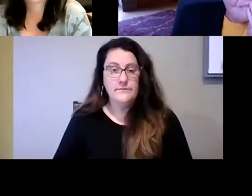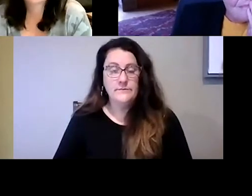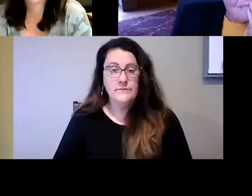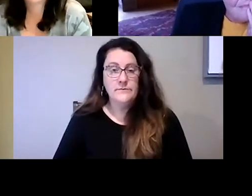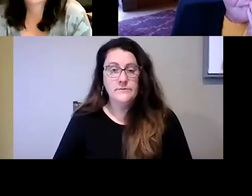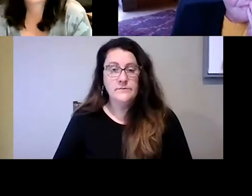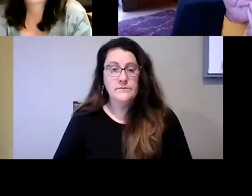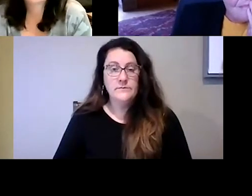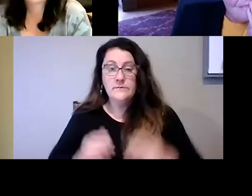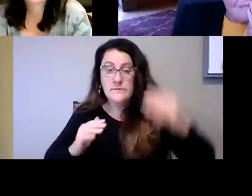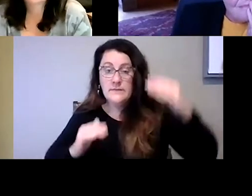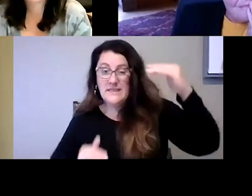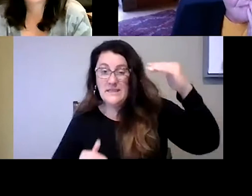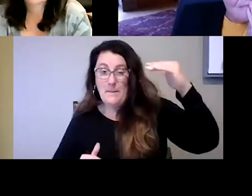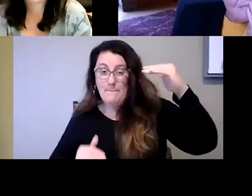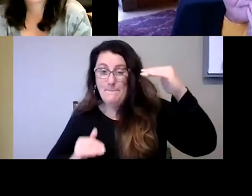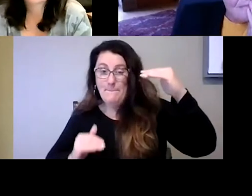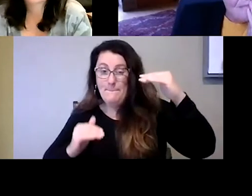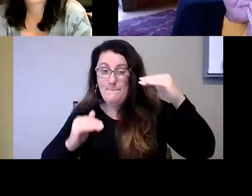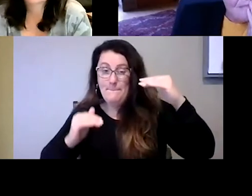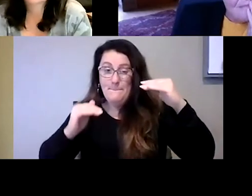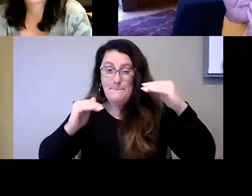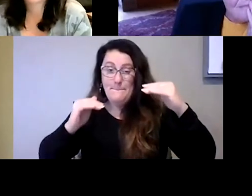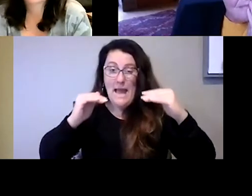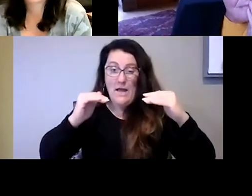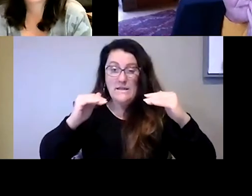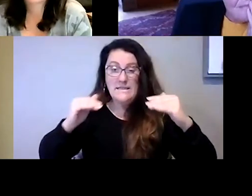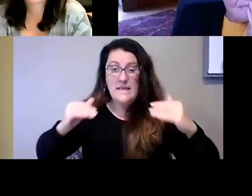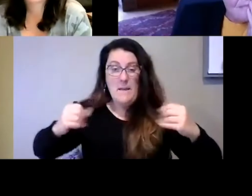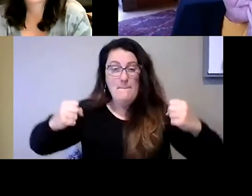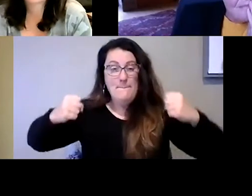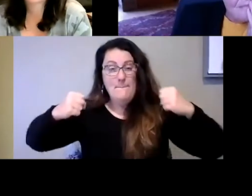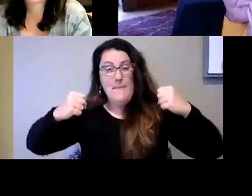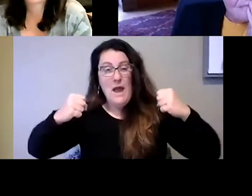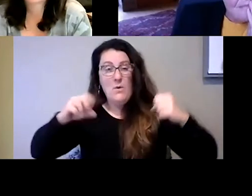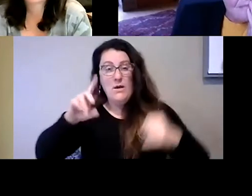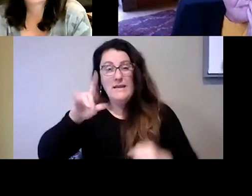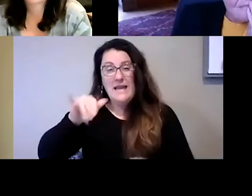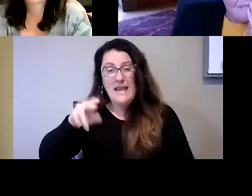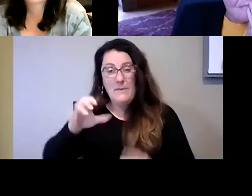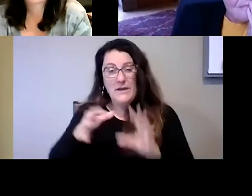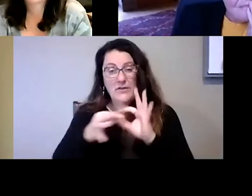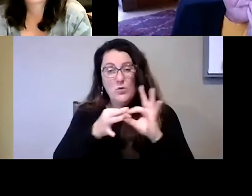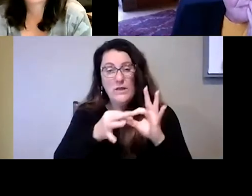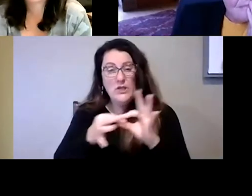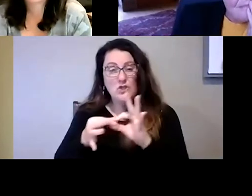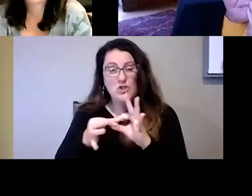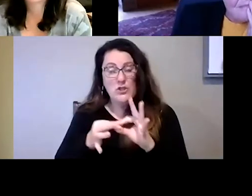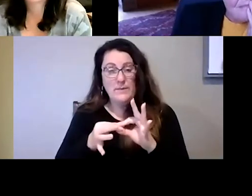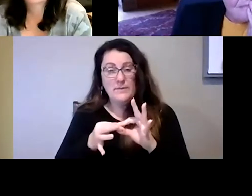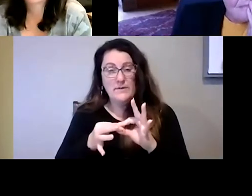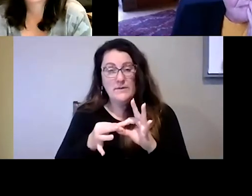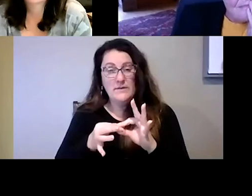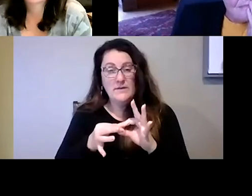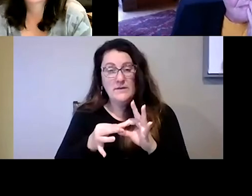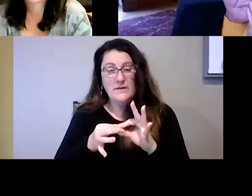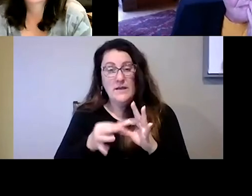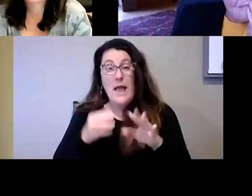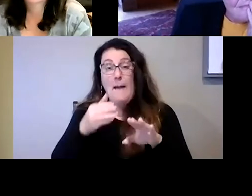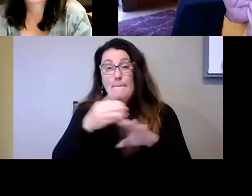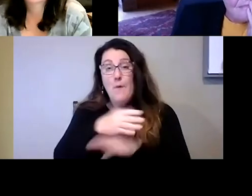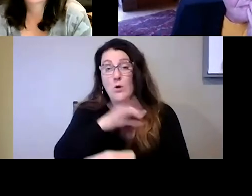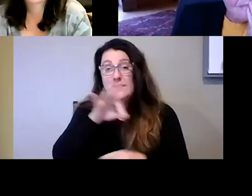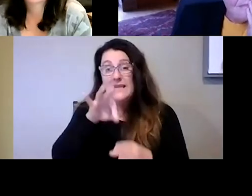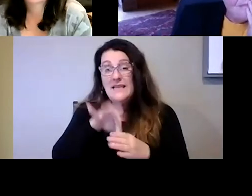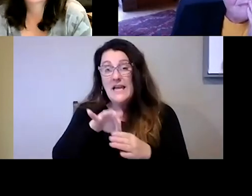to balance the power dynamic of that relationship. And so the